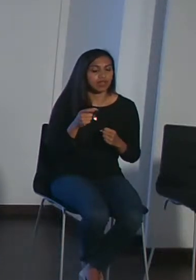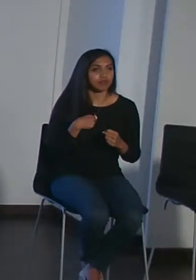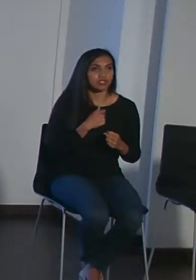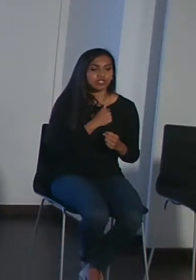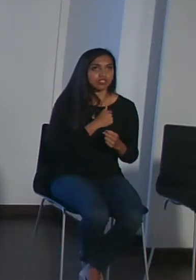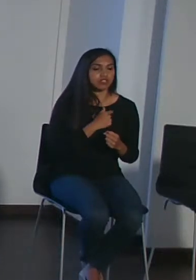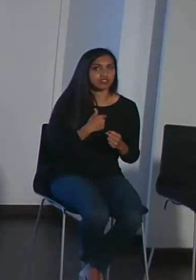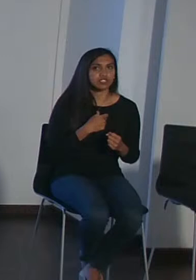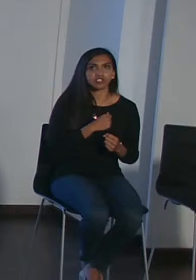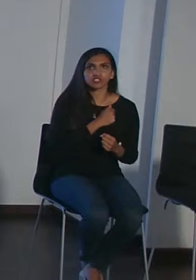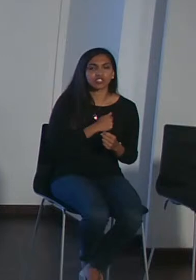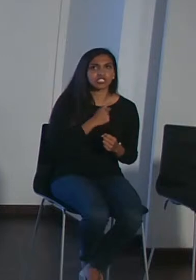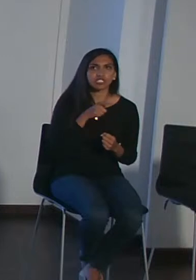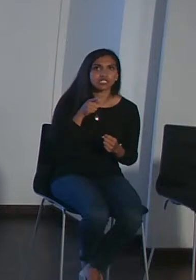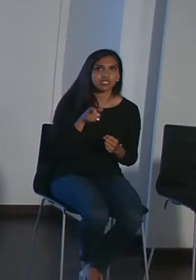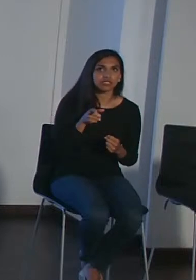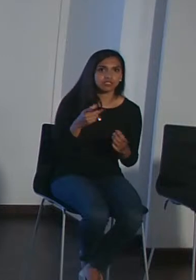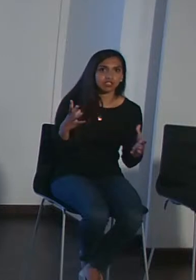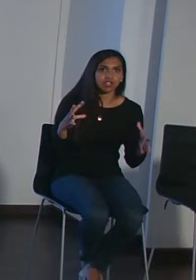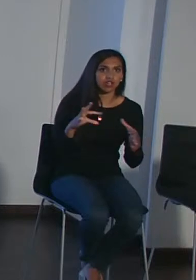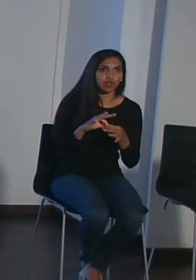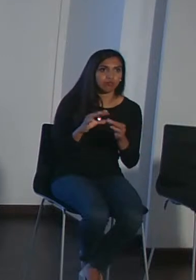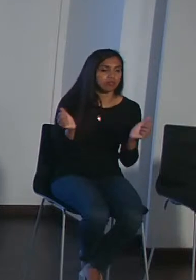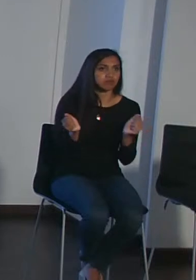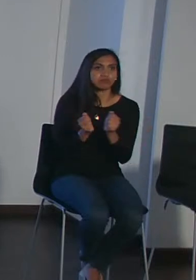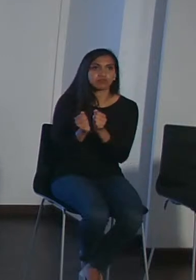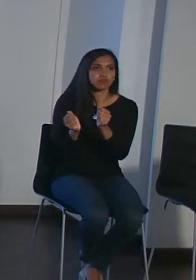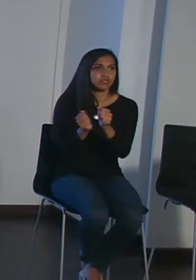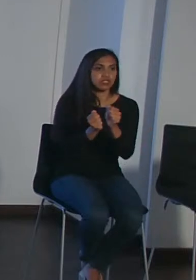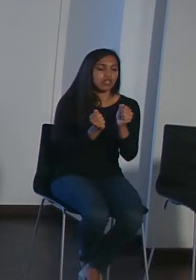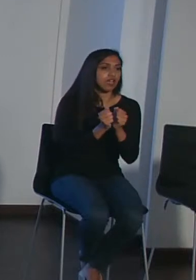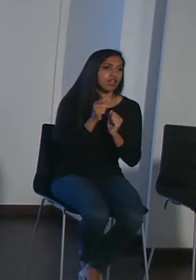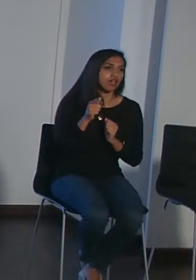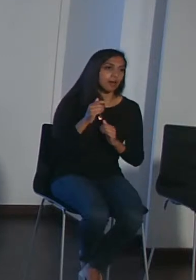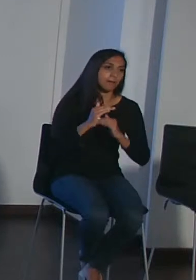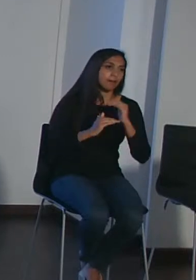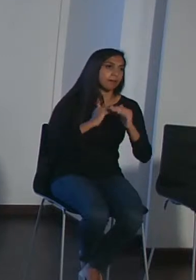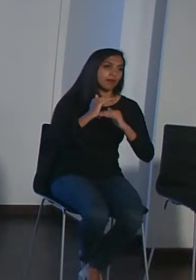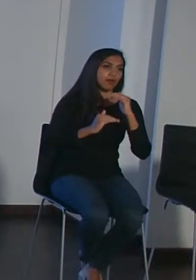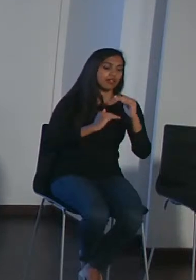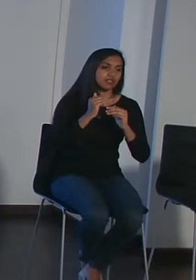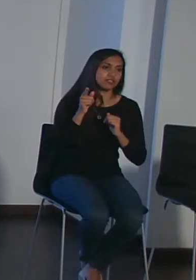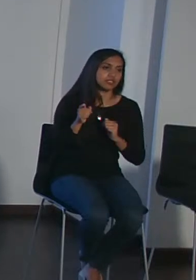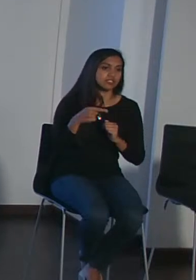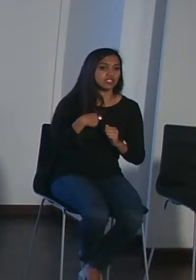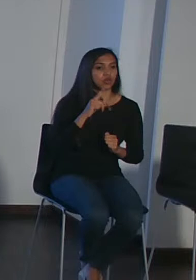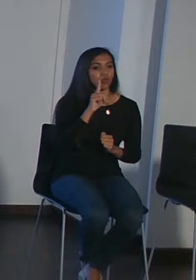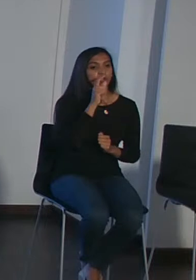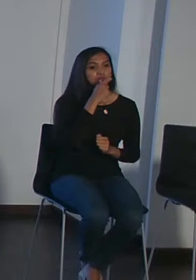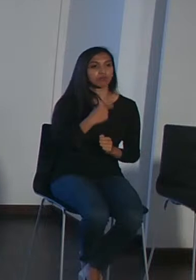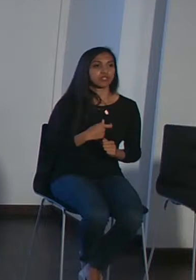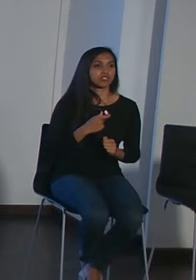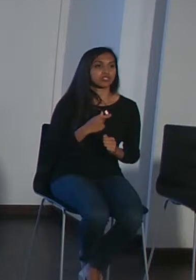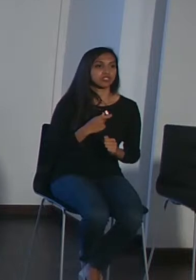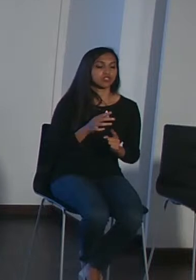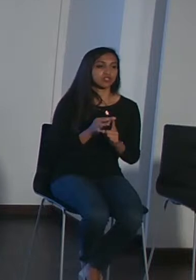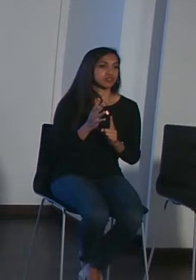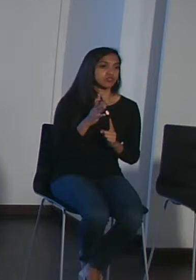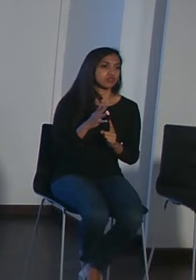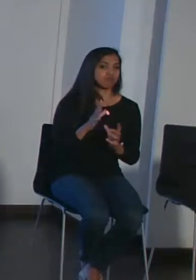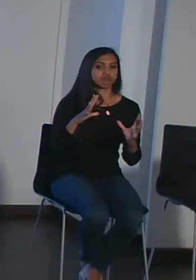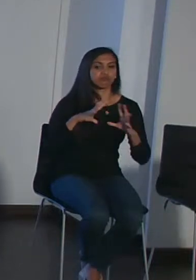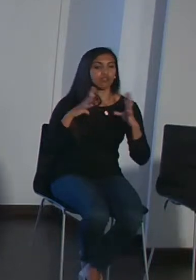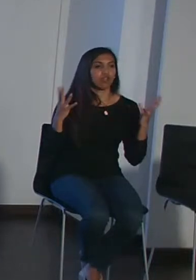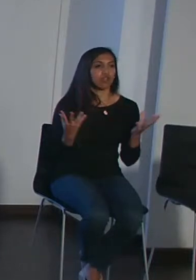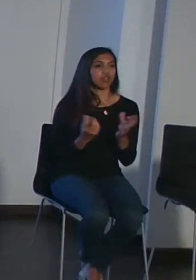but it, it's a collaborative process, and it's not a venue. So just to make